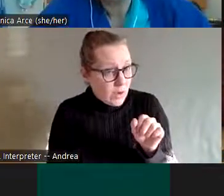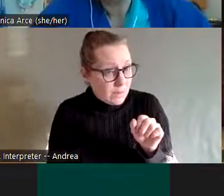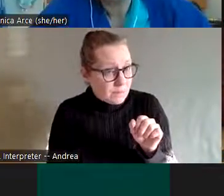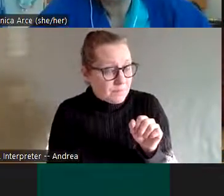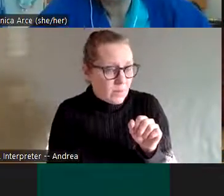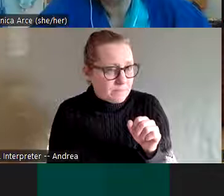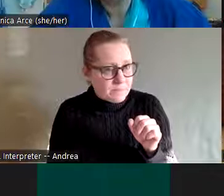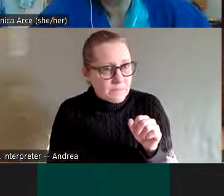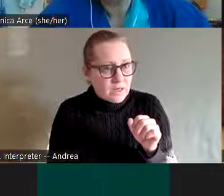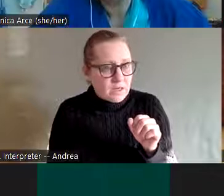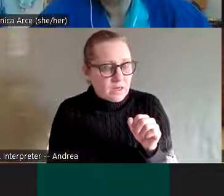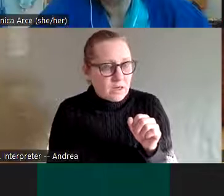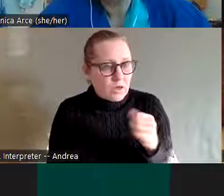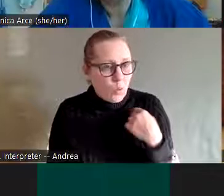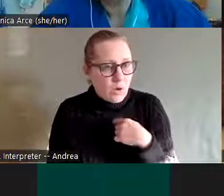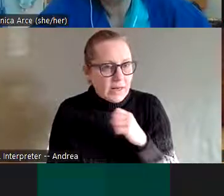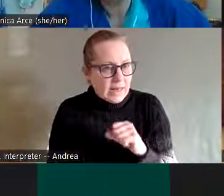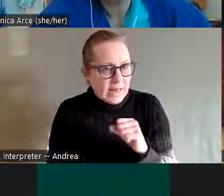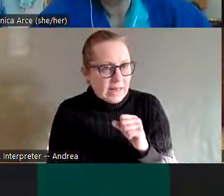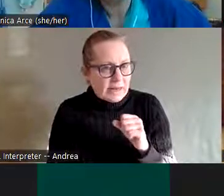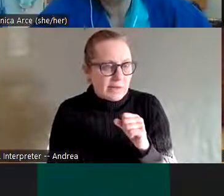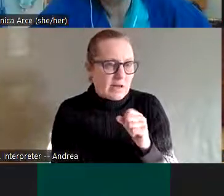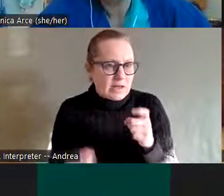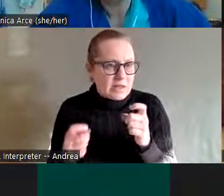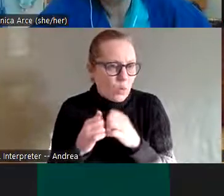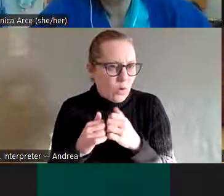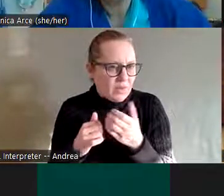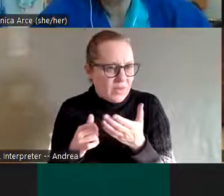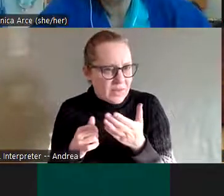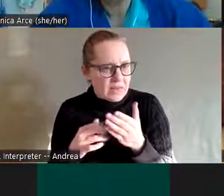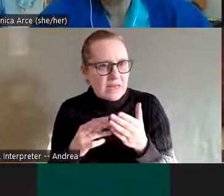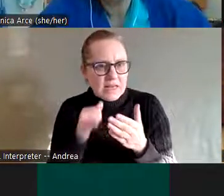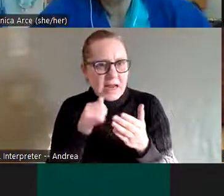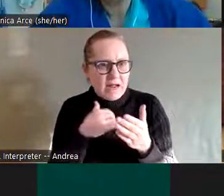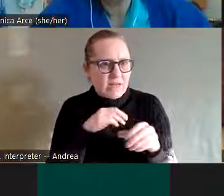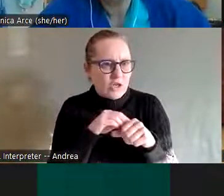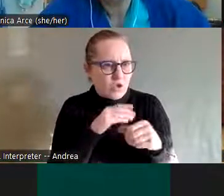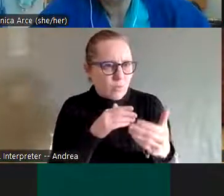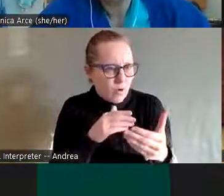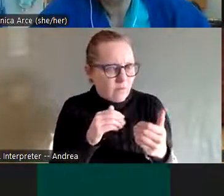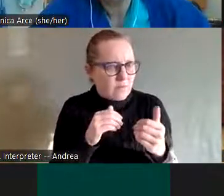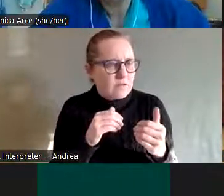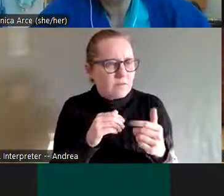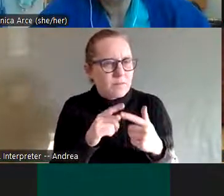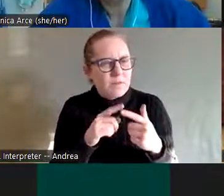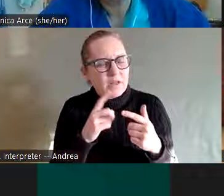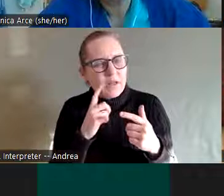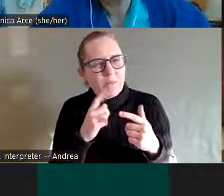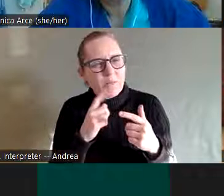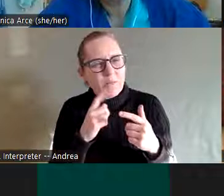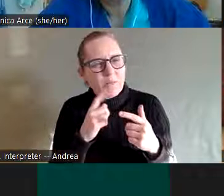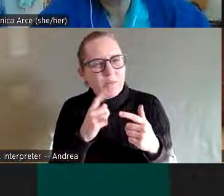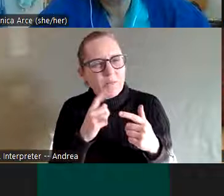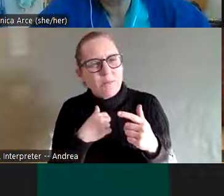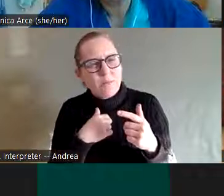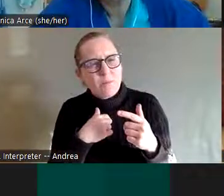mean, we can deal with this and not necessarily have an internal process, but I've heard loud and clear the kind of distinction about what